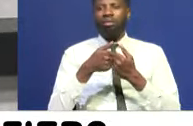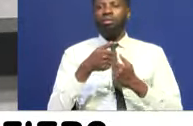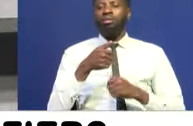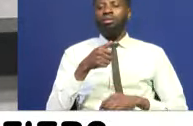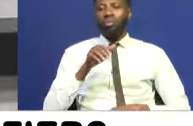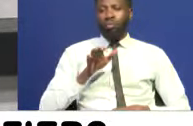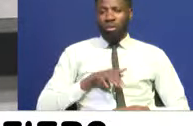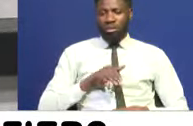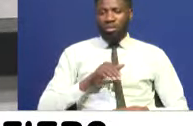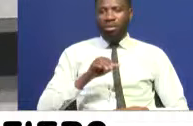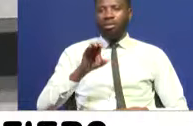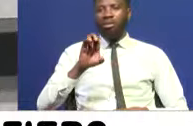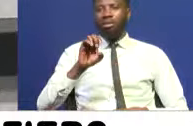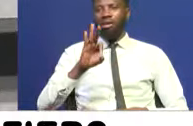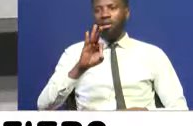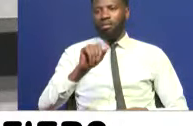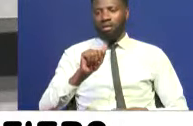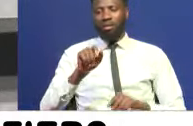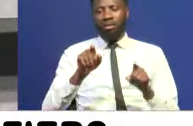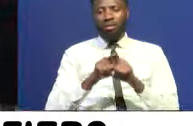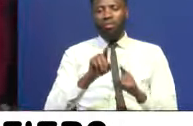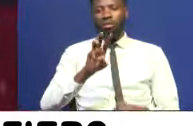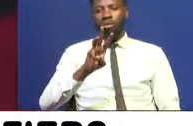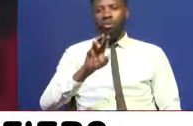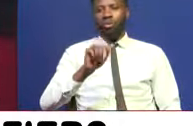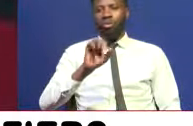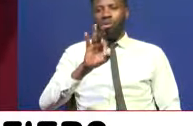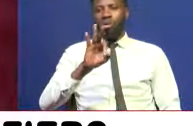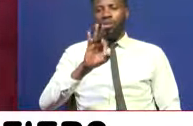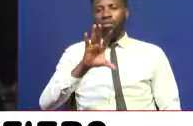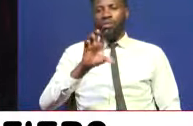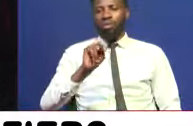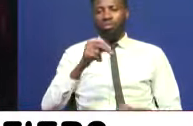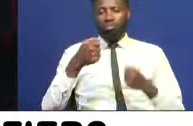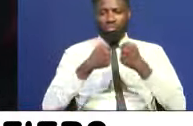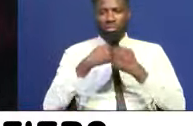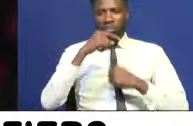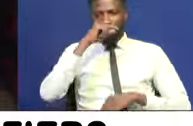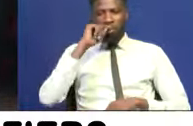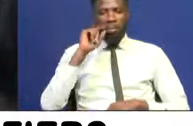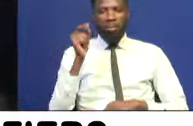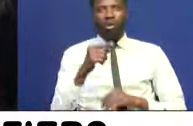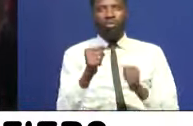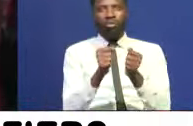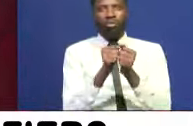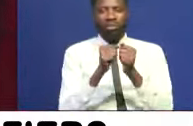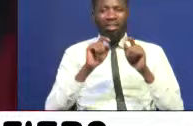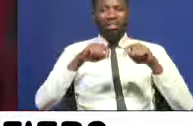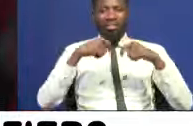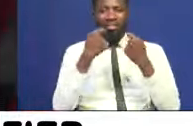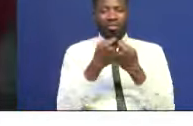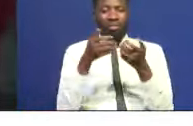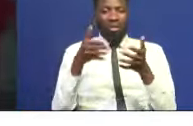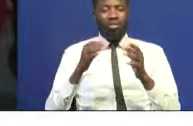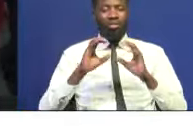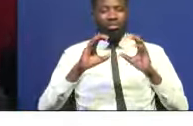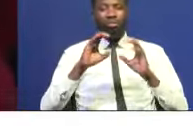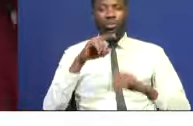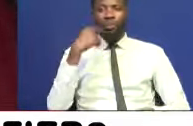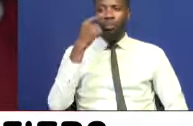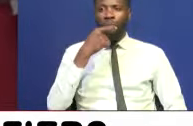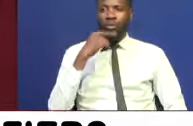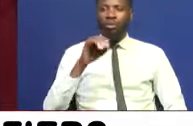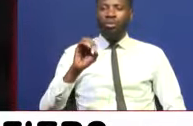2026 Women's Africa Cup of Nations qualifiers against the Gambia in October. The team is under the tutelage of